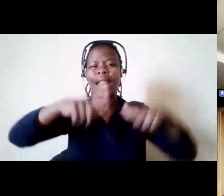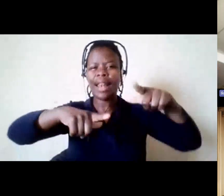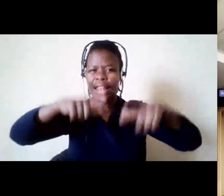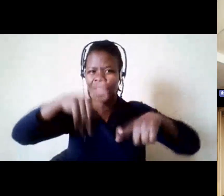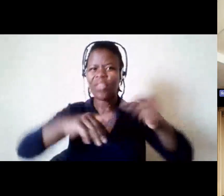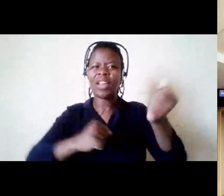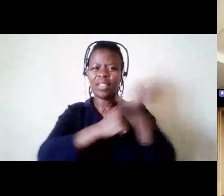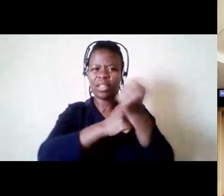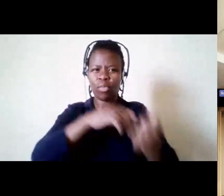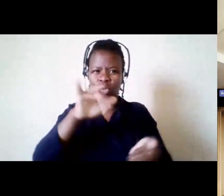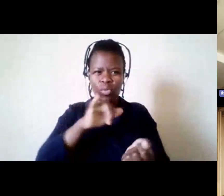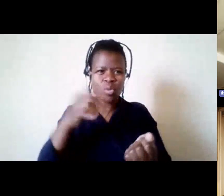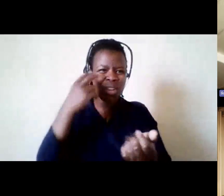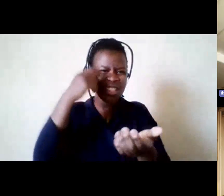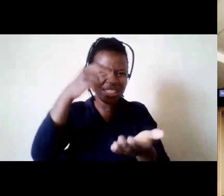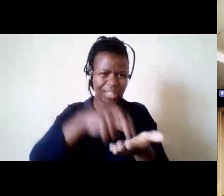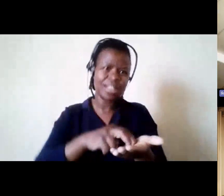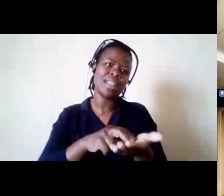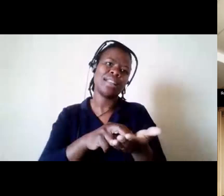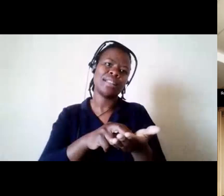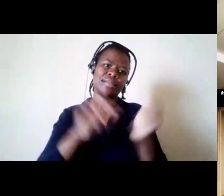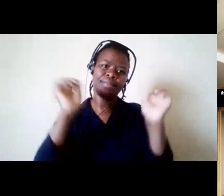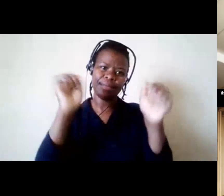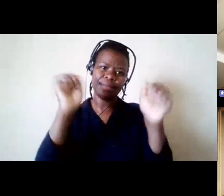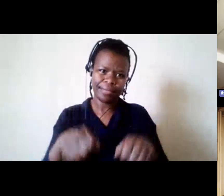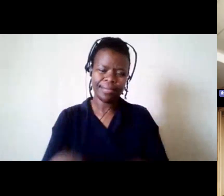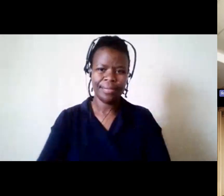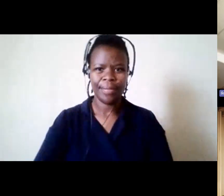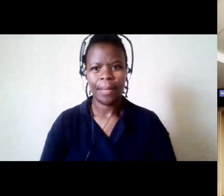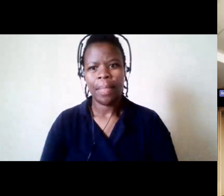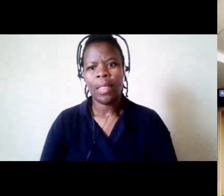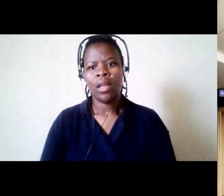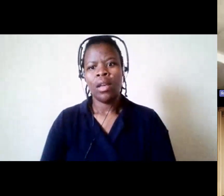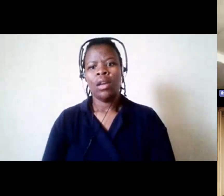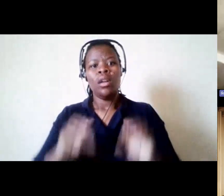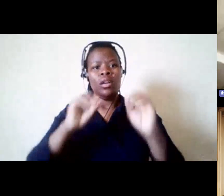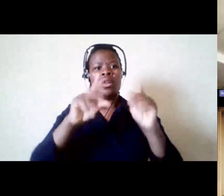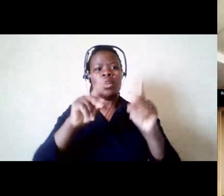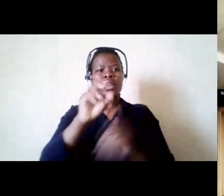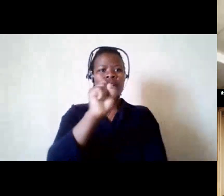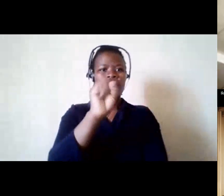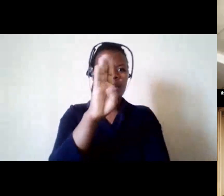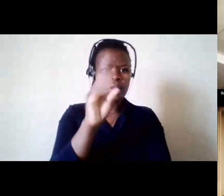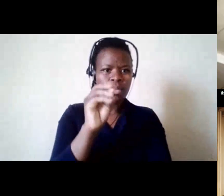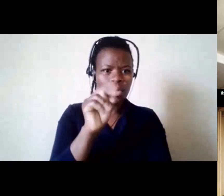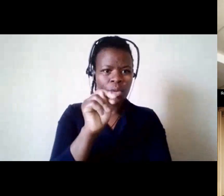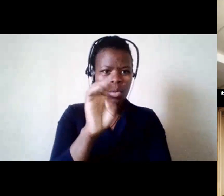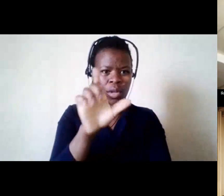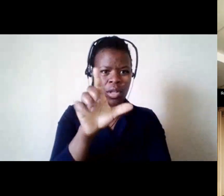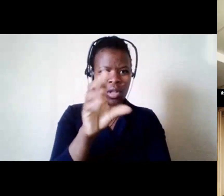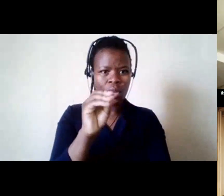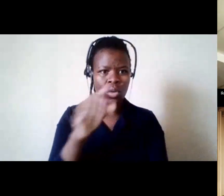that Chantal was speaking about. Yeah. Okay, Sibonelo, go ahead.